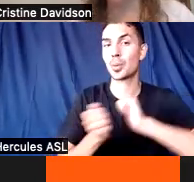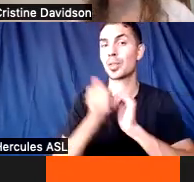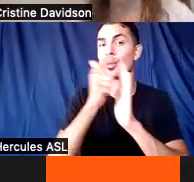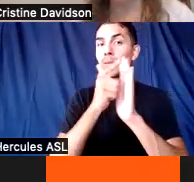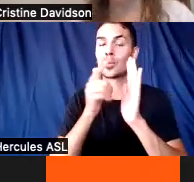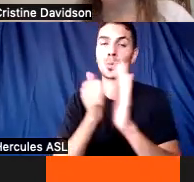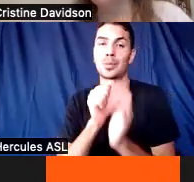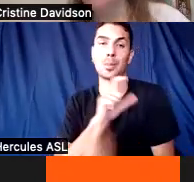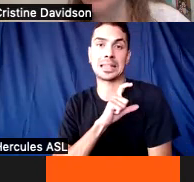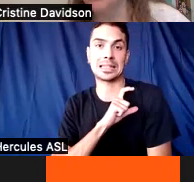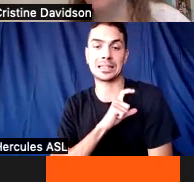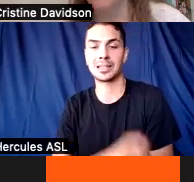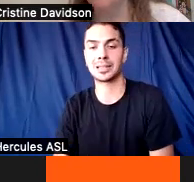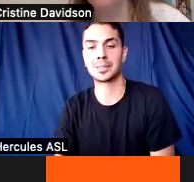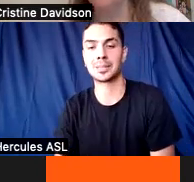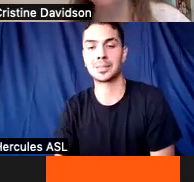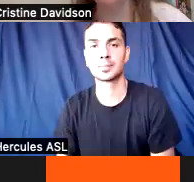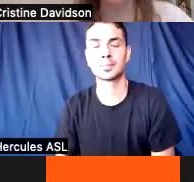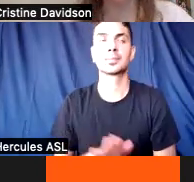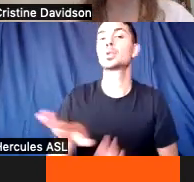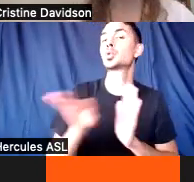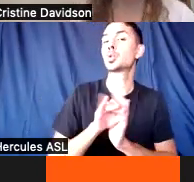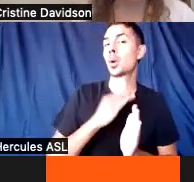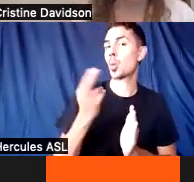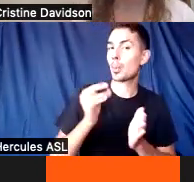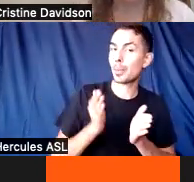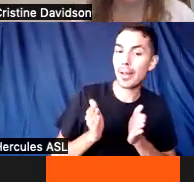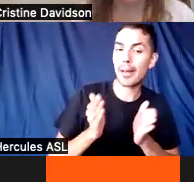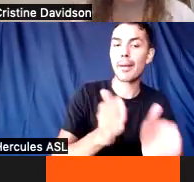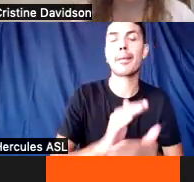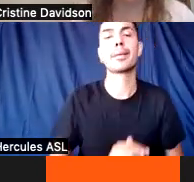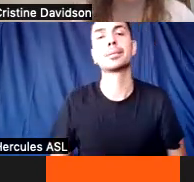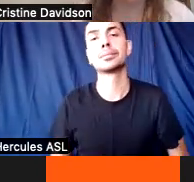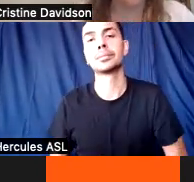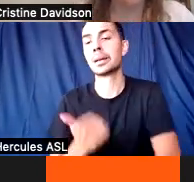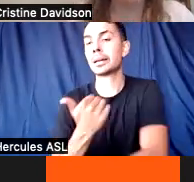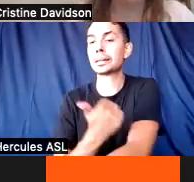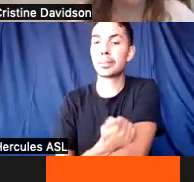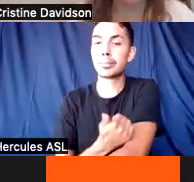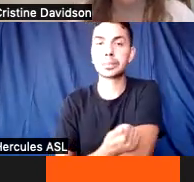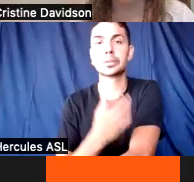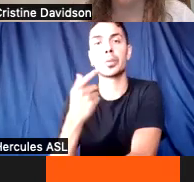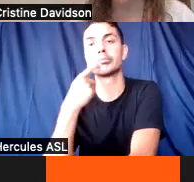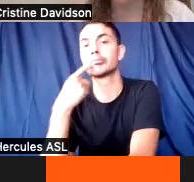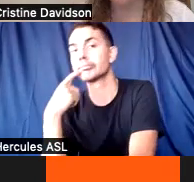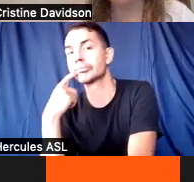choosing their own path, position in the community, substance use, yep, whether they're coping with substance or not, makes them a good victim or a